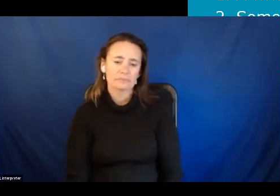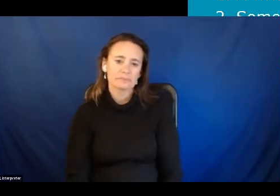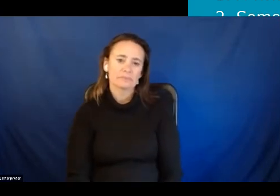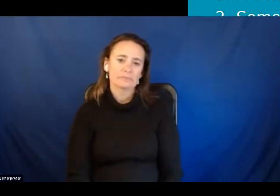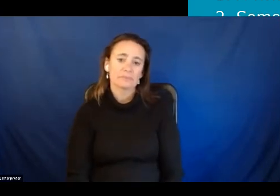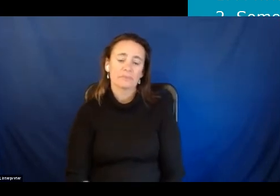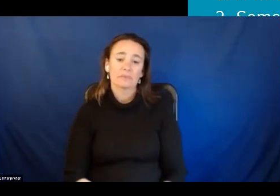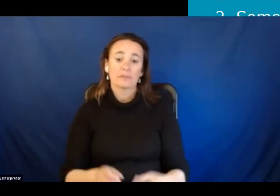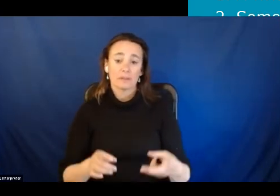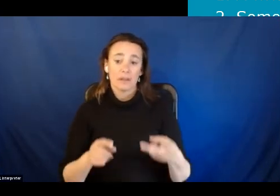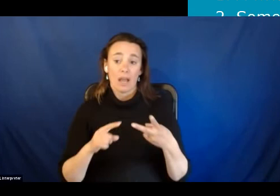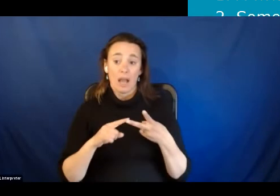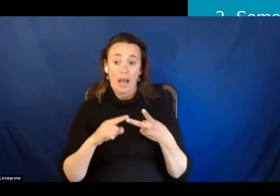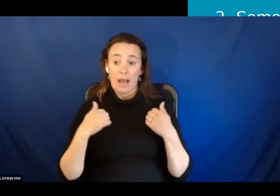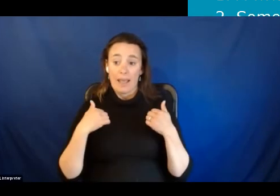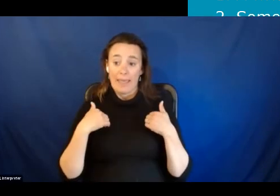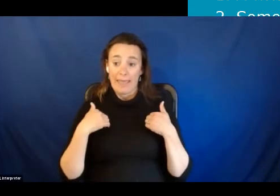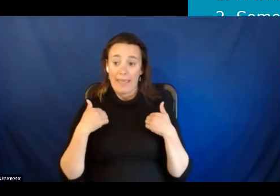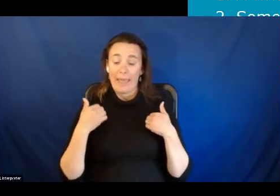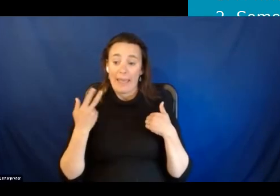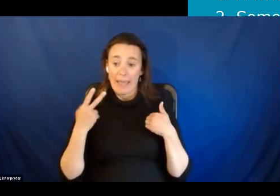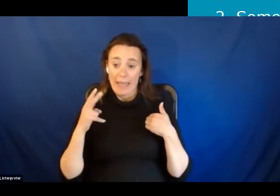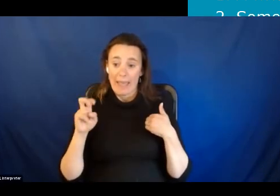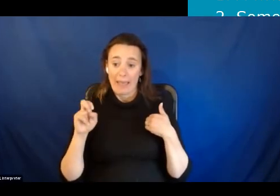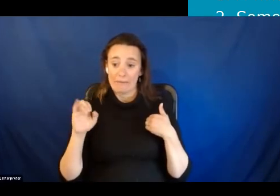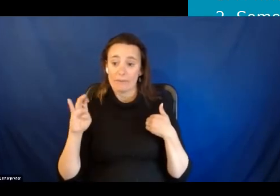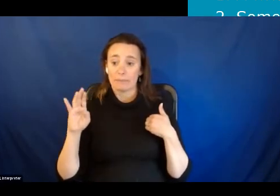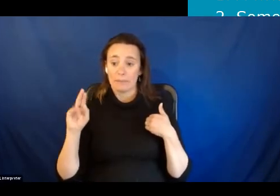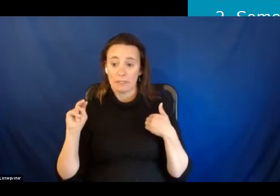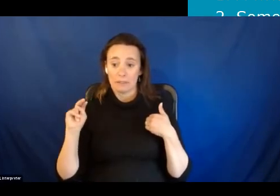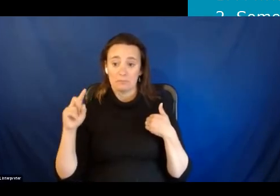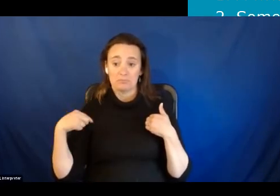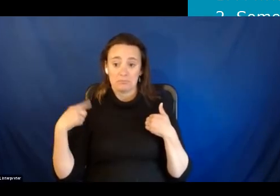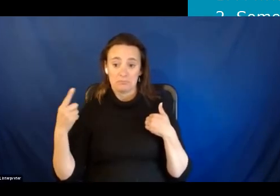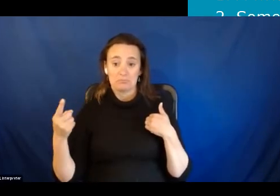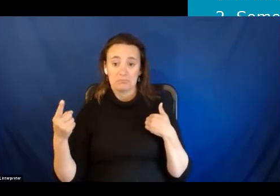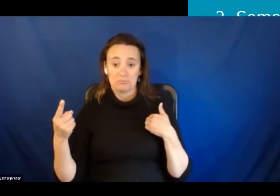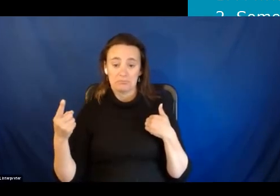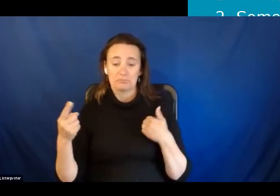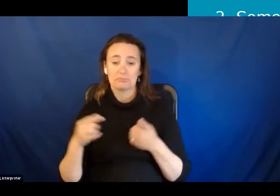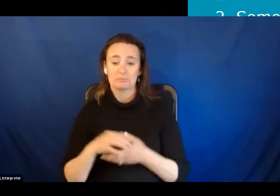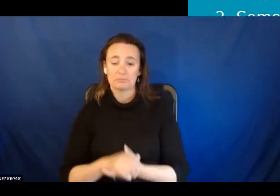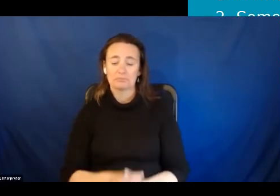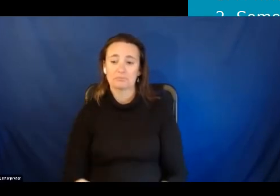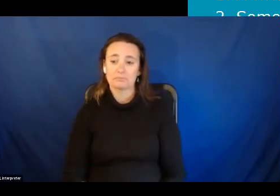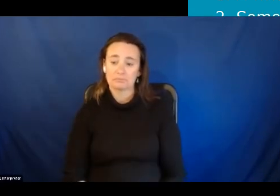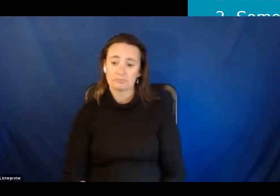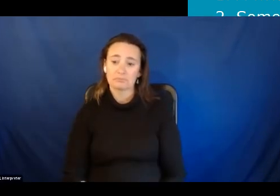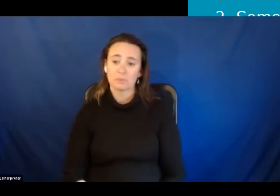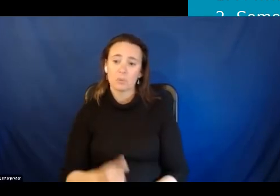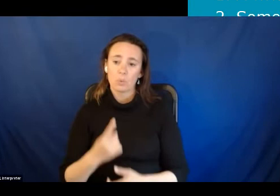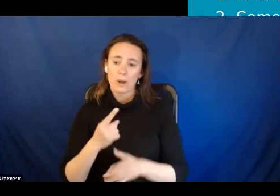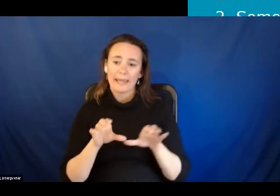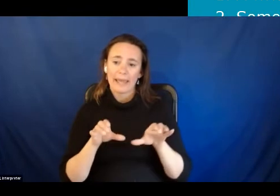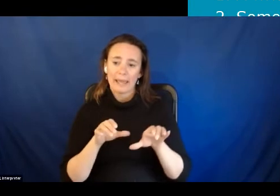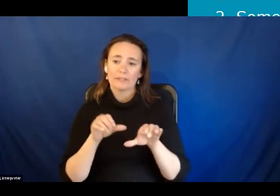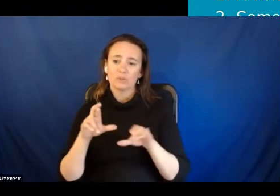I have been, describe yourself in one action or word.